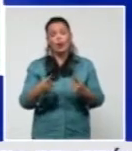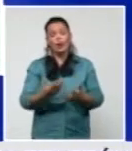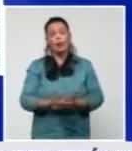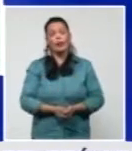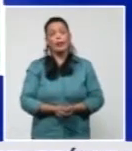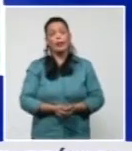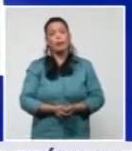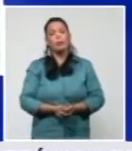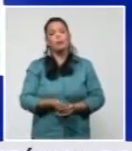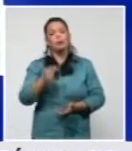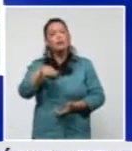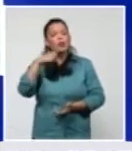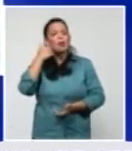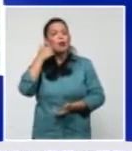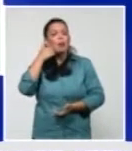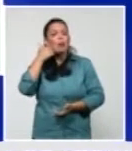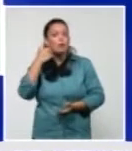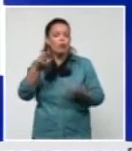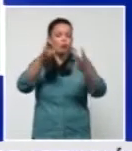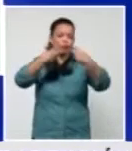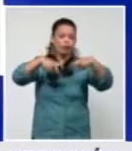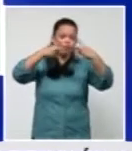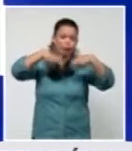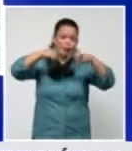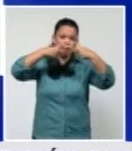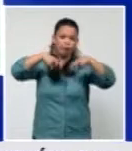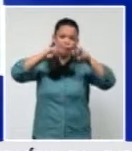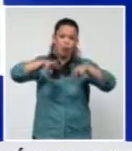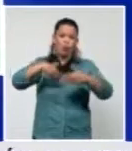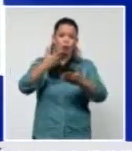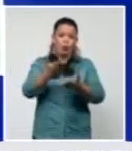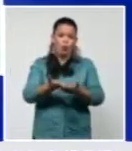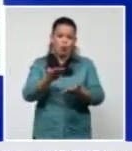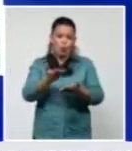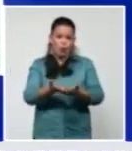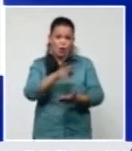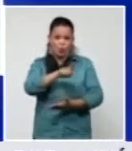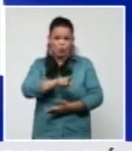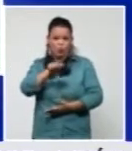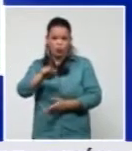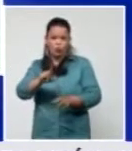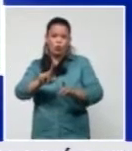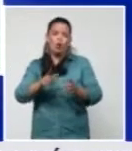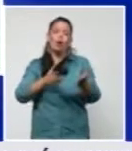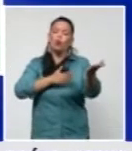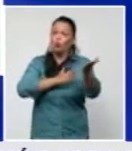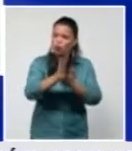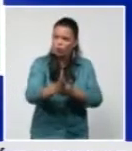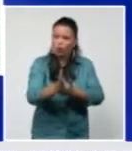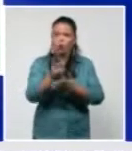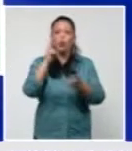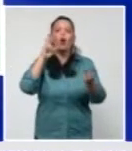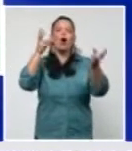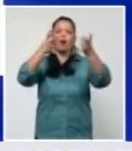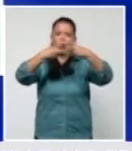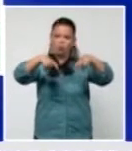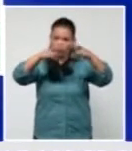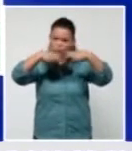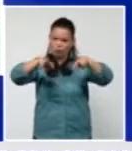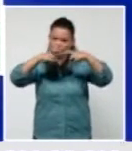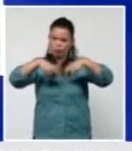had previously tested positive for the virus. As I mentioned, 17 people diagnosed yesterday